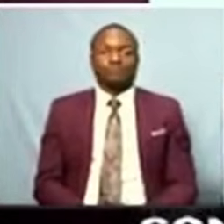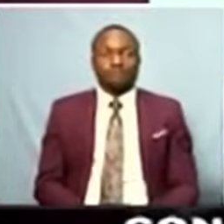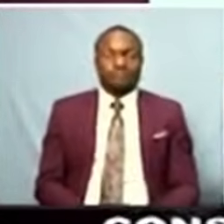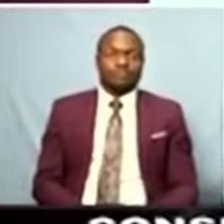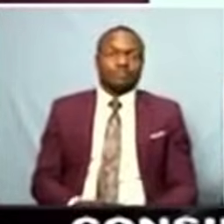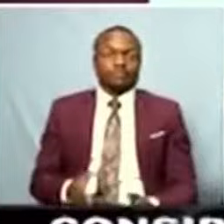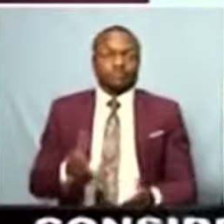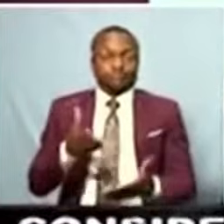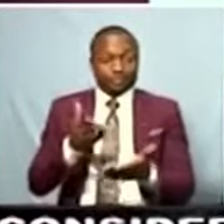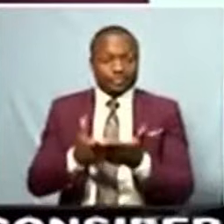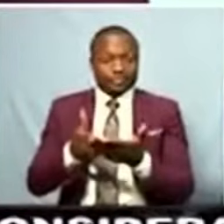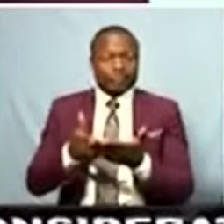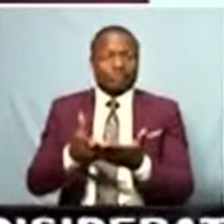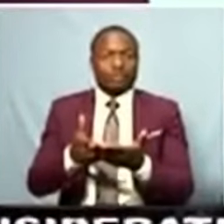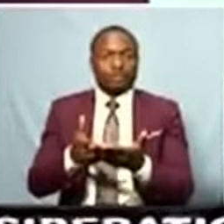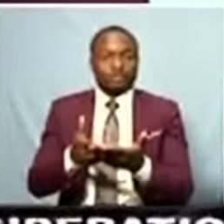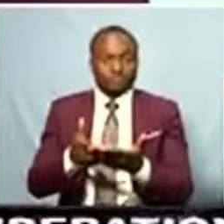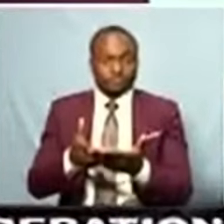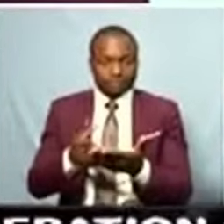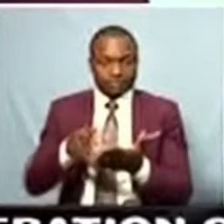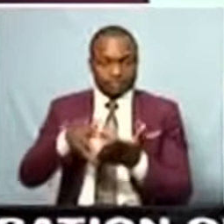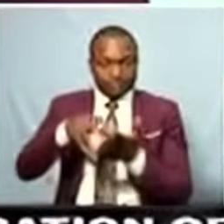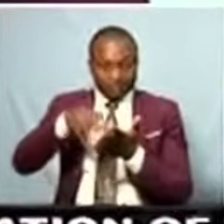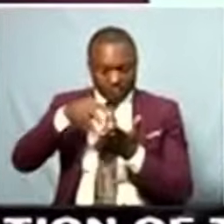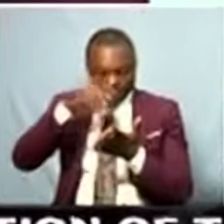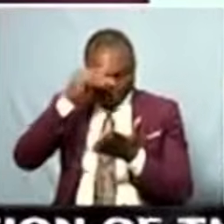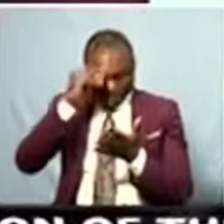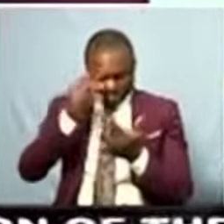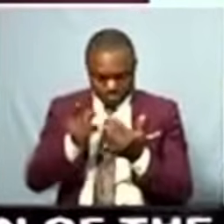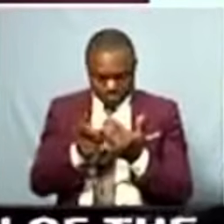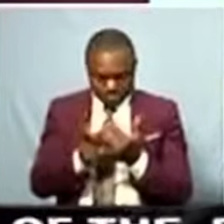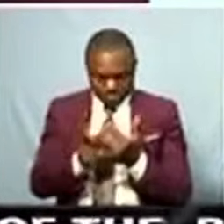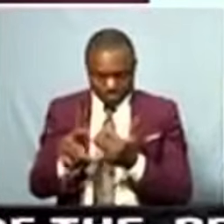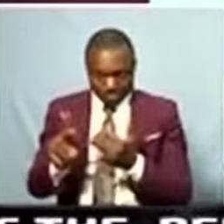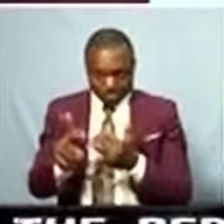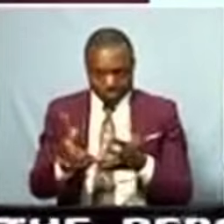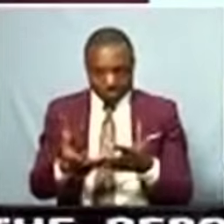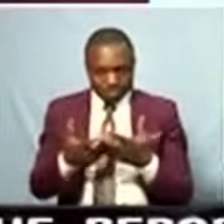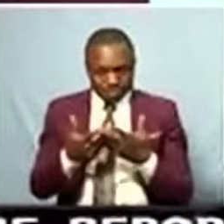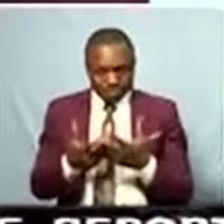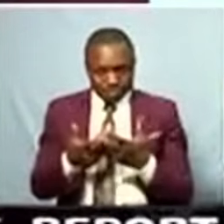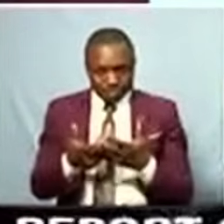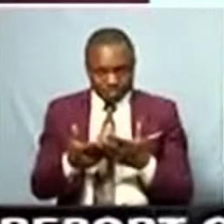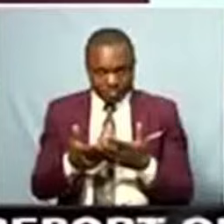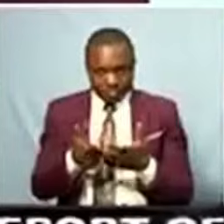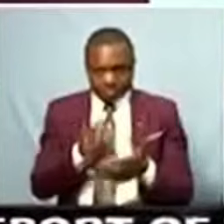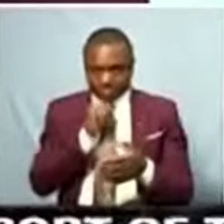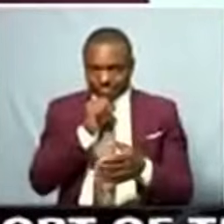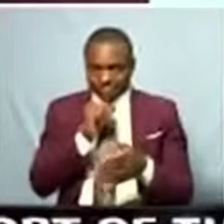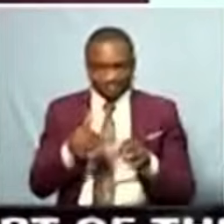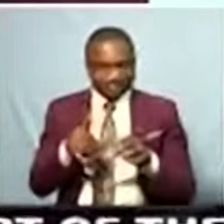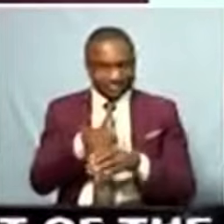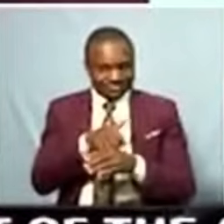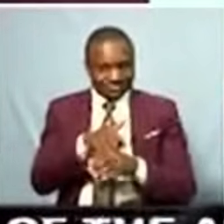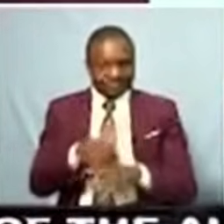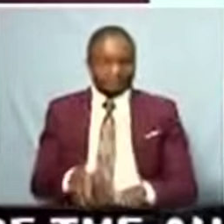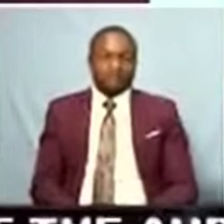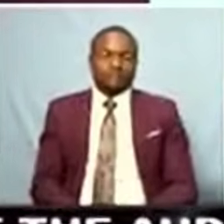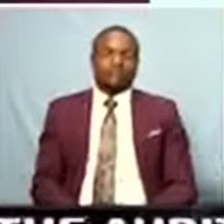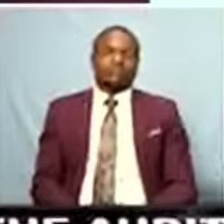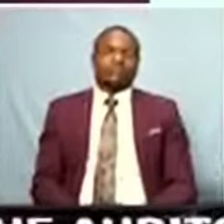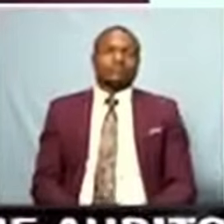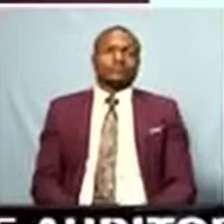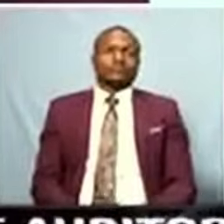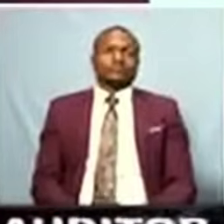learning about this part of the equipment being excluded, it's something